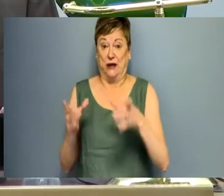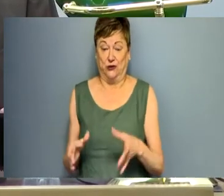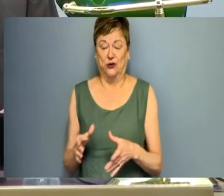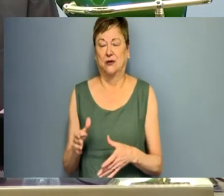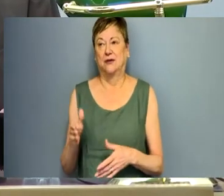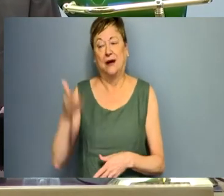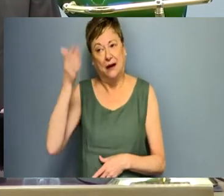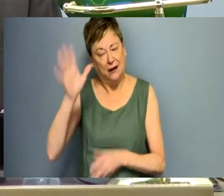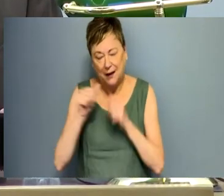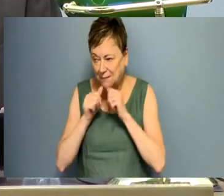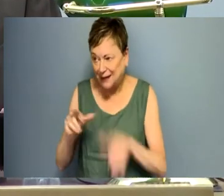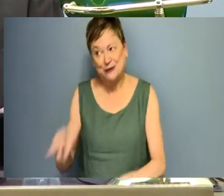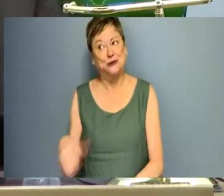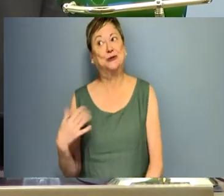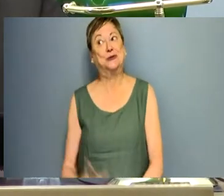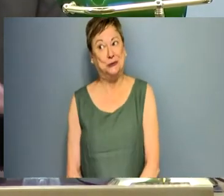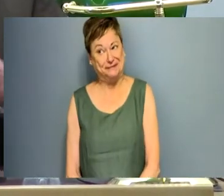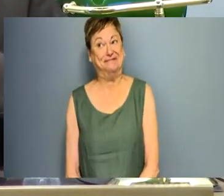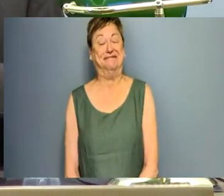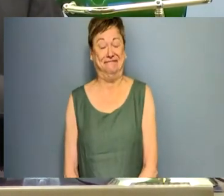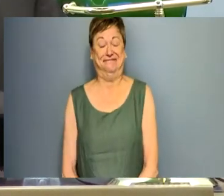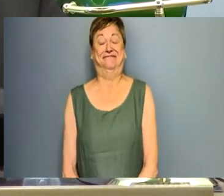bless you.